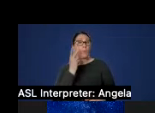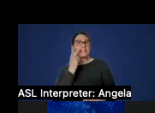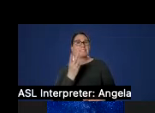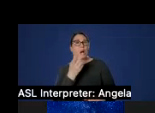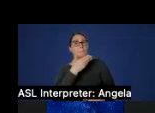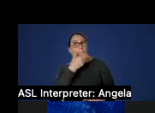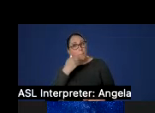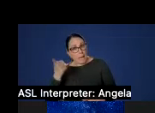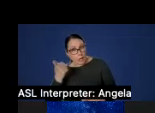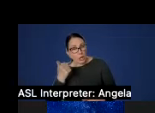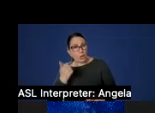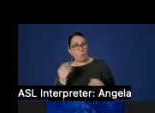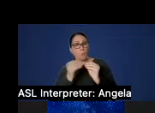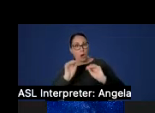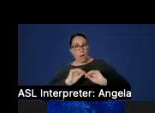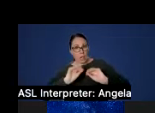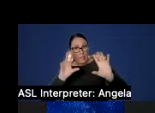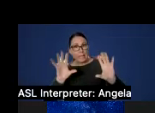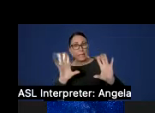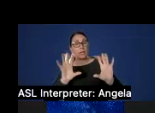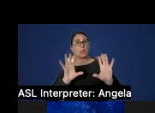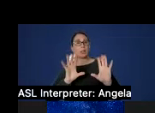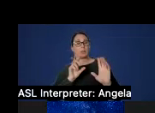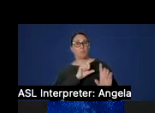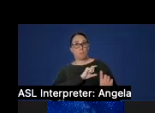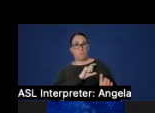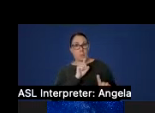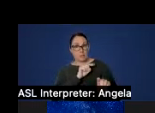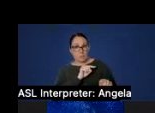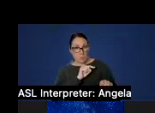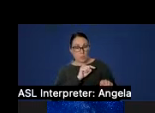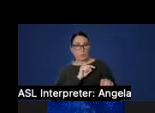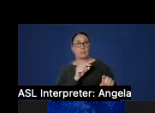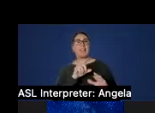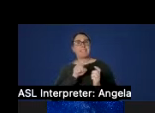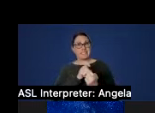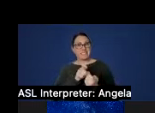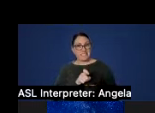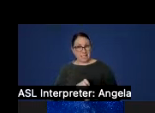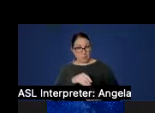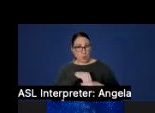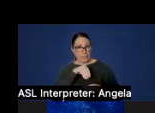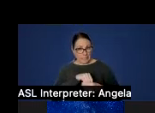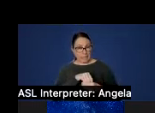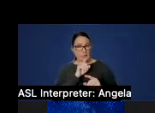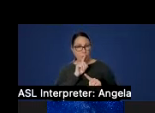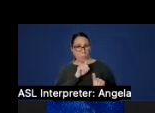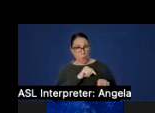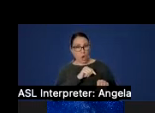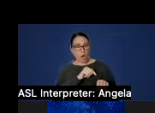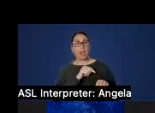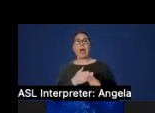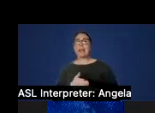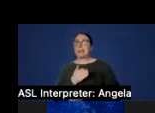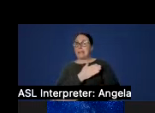while we're reading through them, the you know, the details were in there. And then we also saw an increase of complaints being